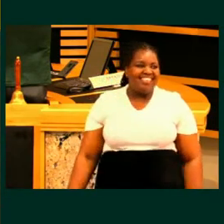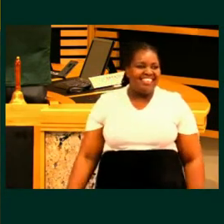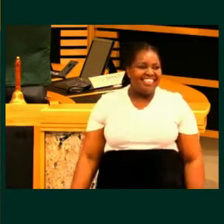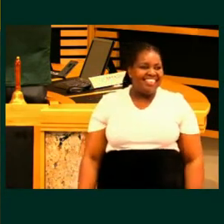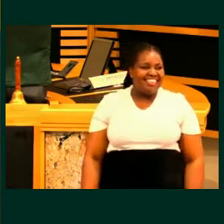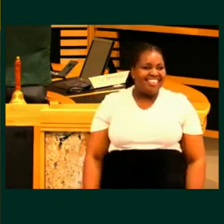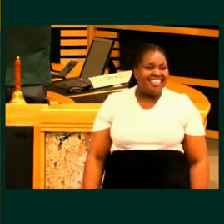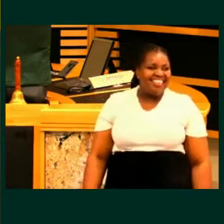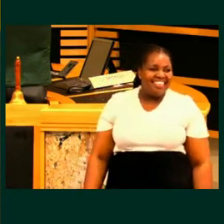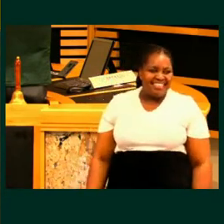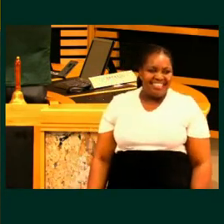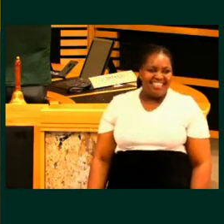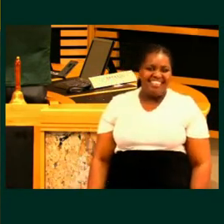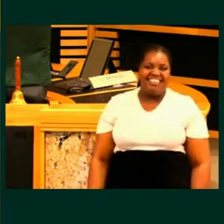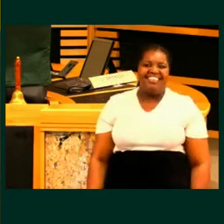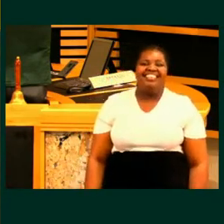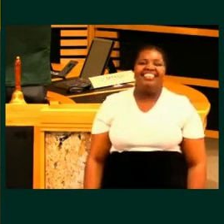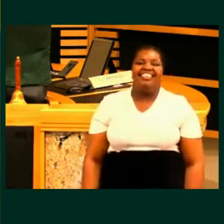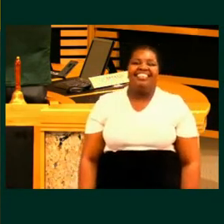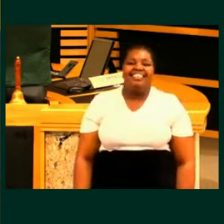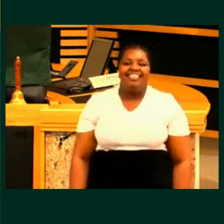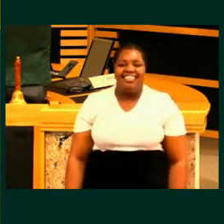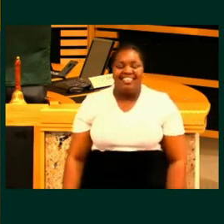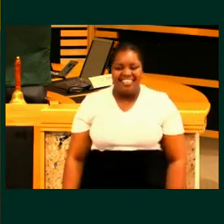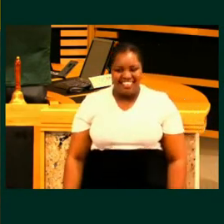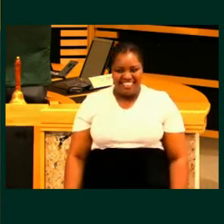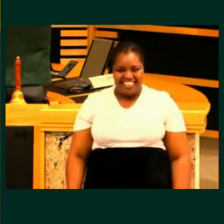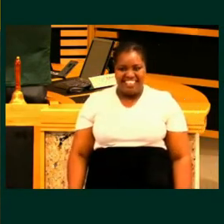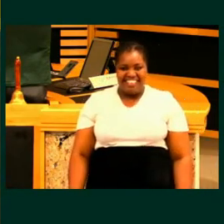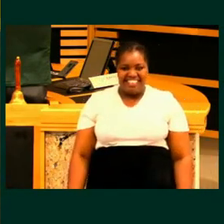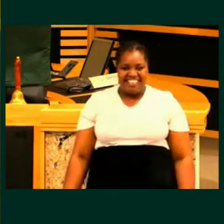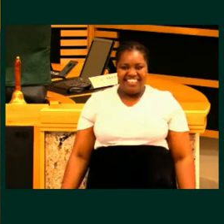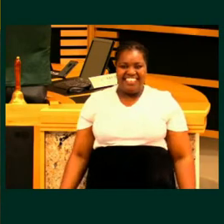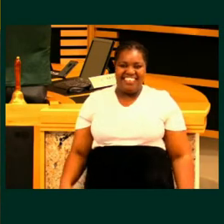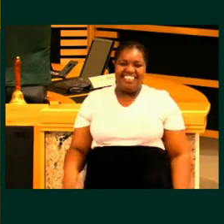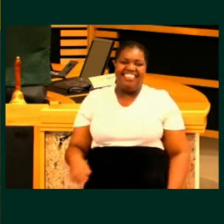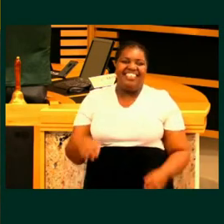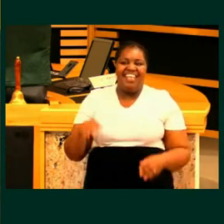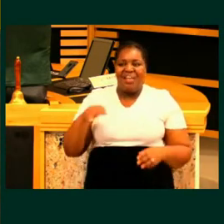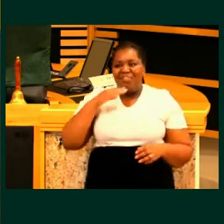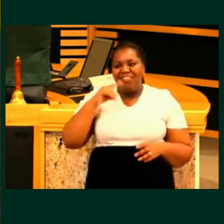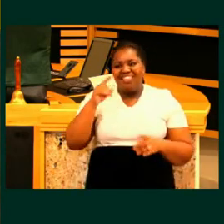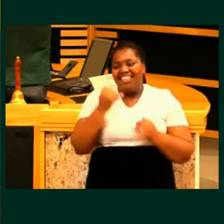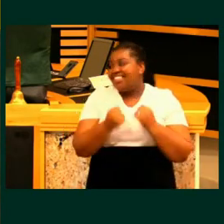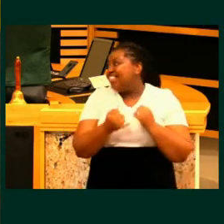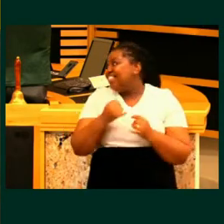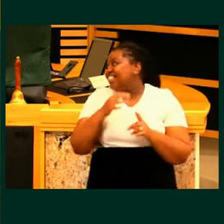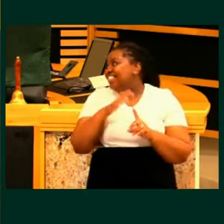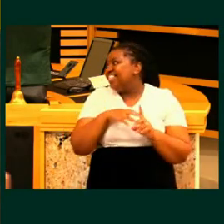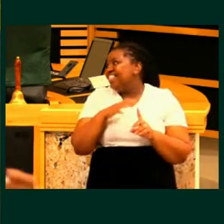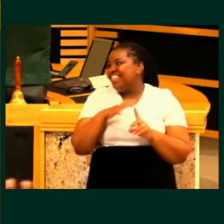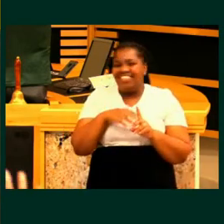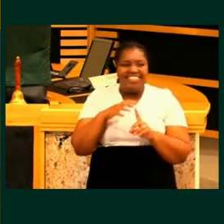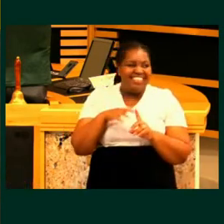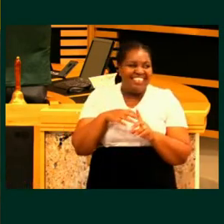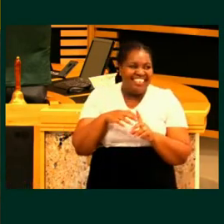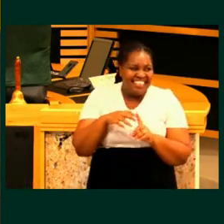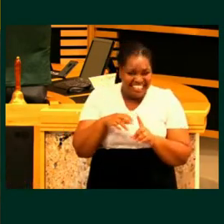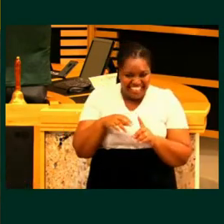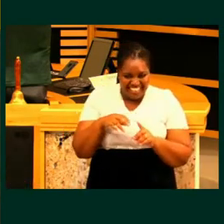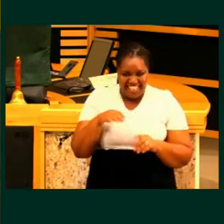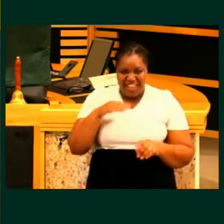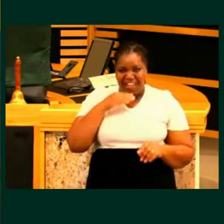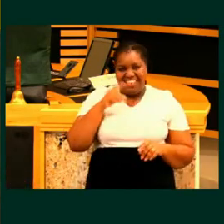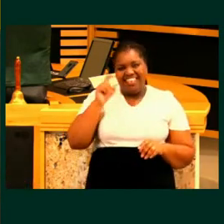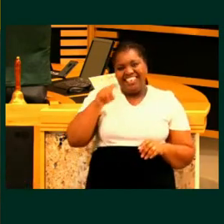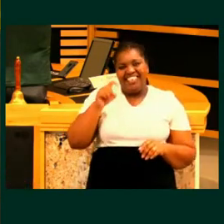hand moreover this policy outlines how Public Schools should handle victims of sexual harassment and violence as well as the necessary